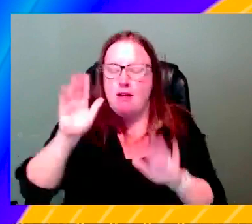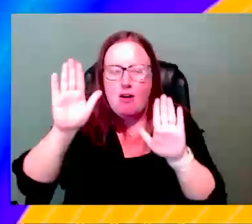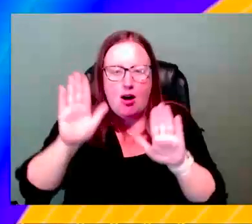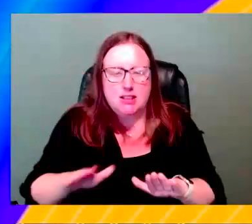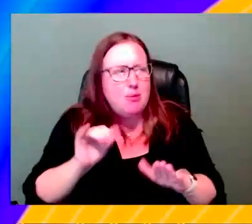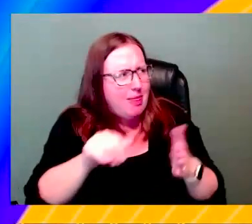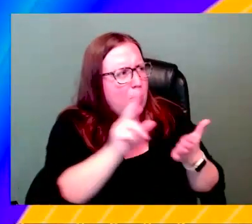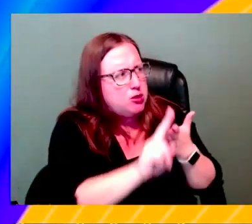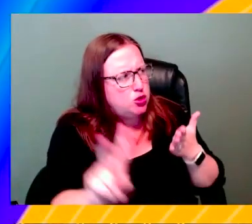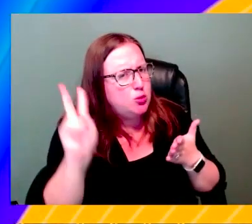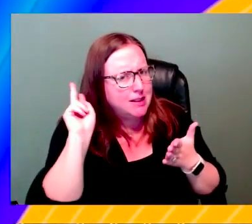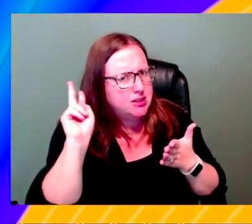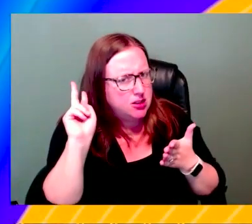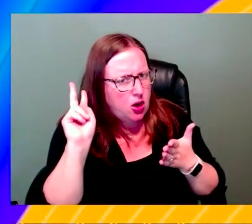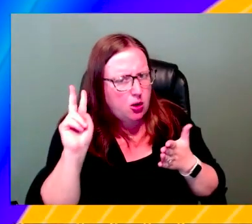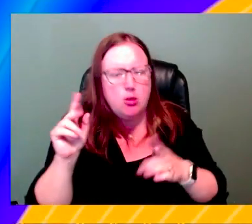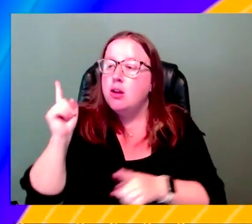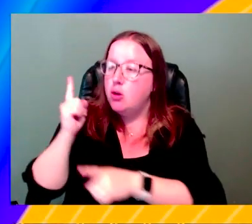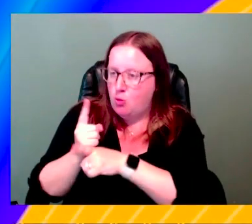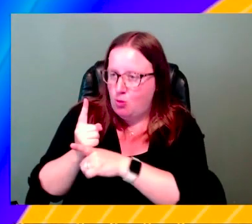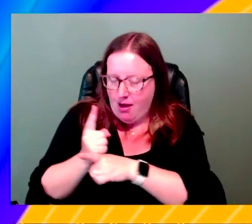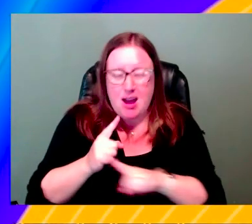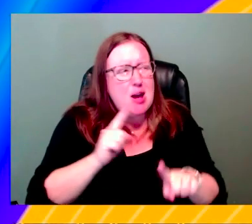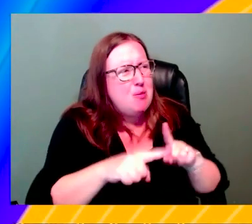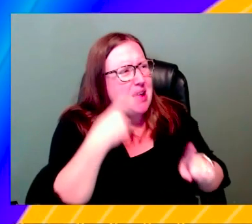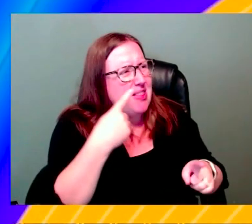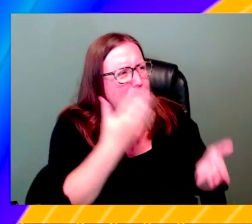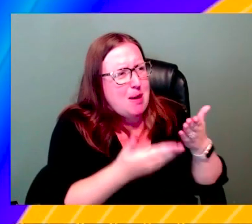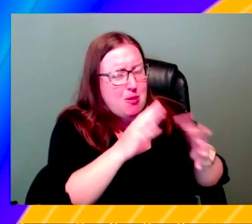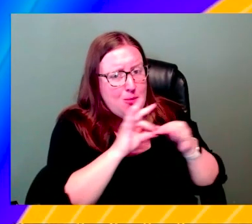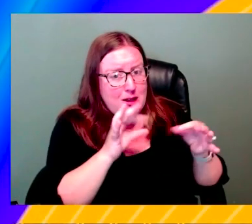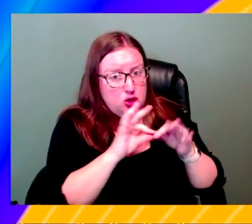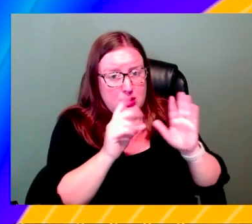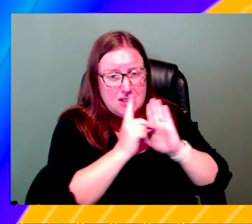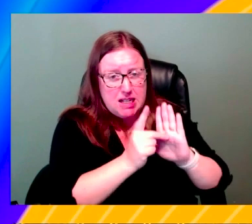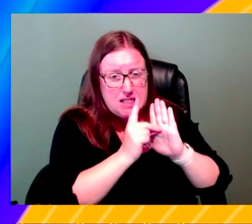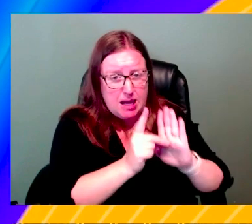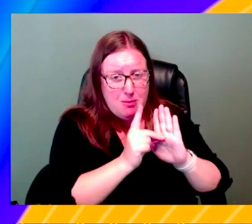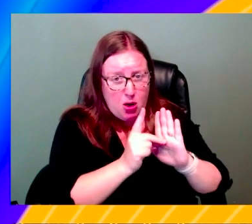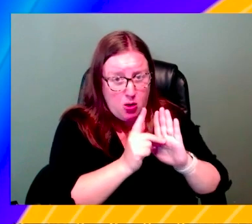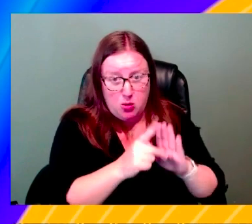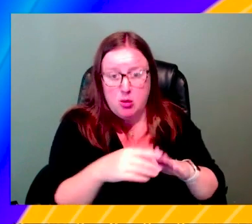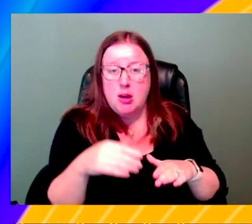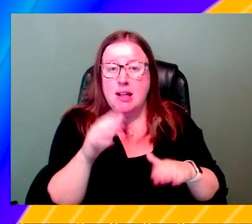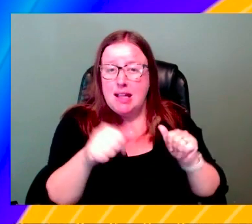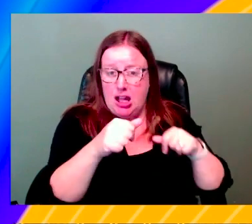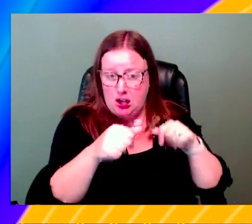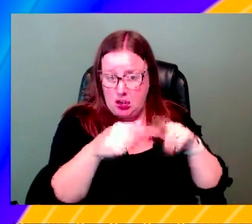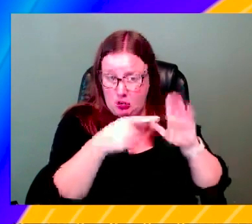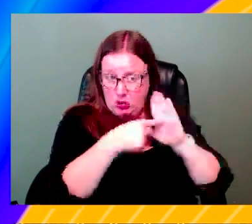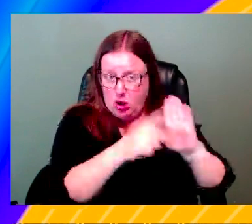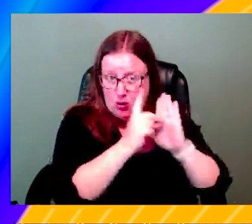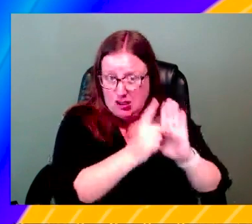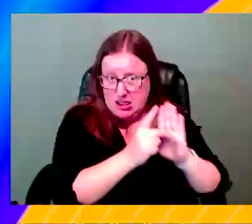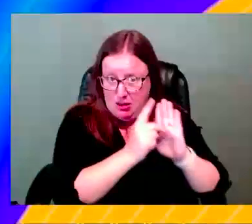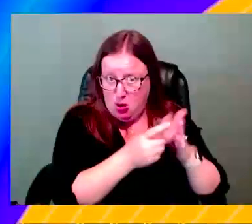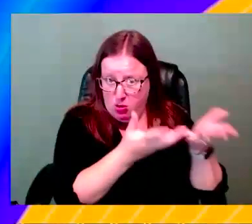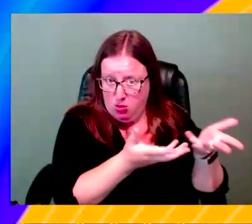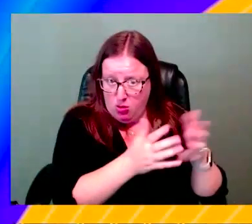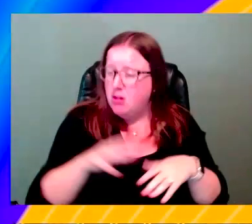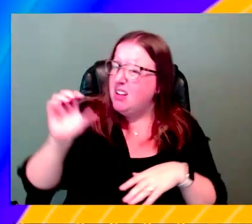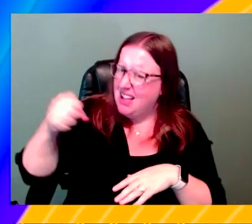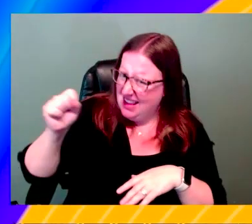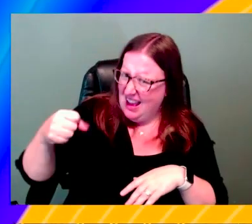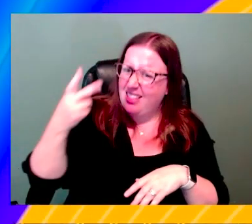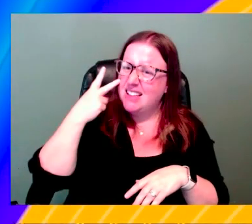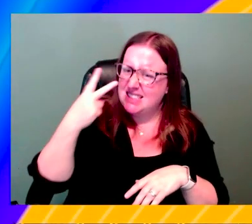was 2 weeks ago. But right? I think you mentioned maybe a demo as well, doing demos. Can you maybe walk us through a demo that you did on that episode? Yeah, let's take a little preview of it.